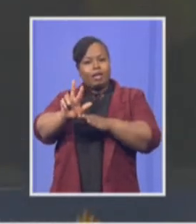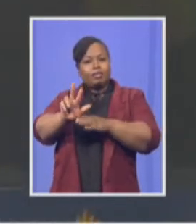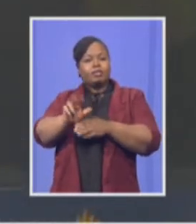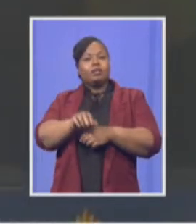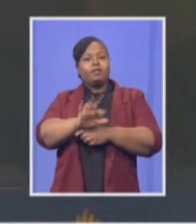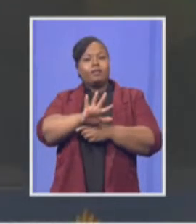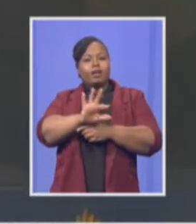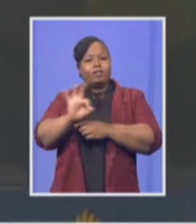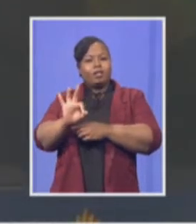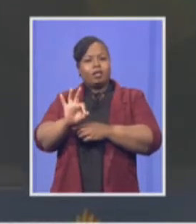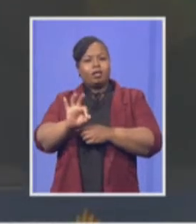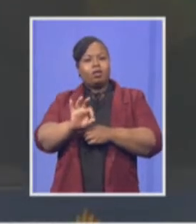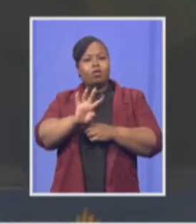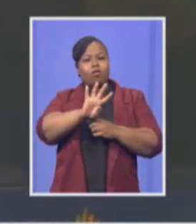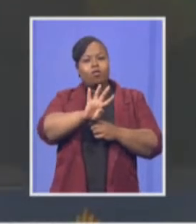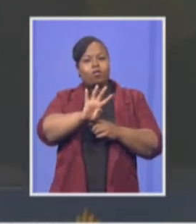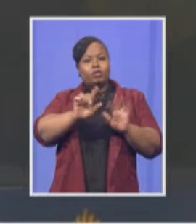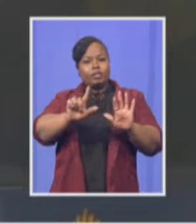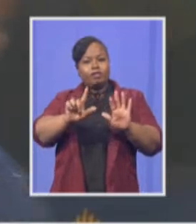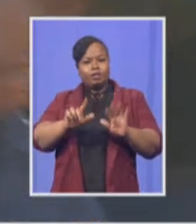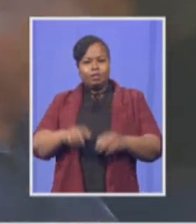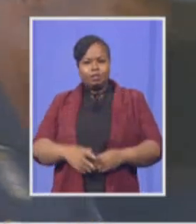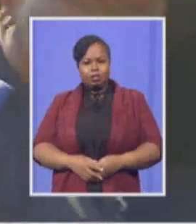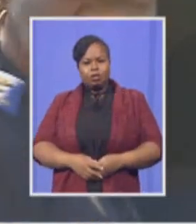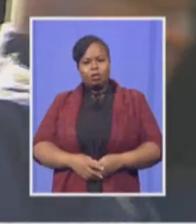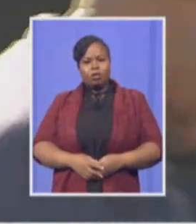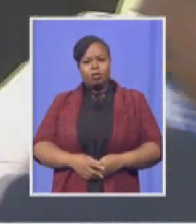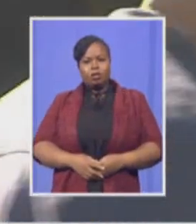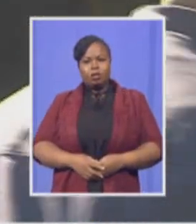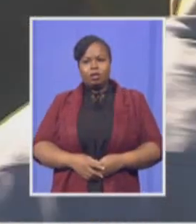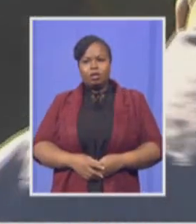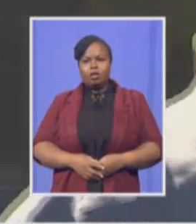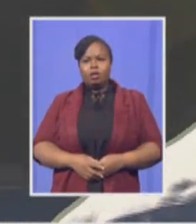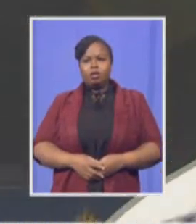5347. Phone 9 asiche.